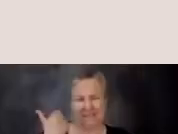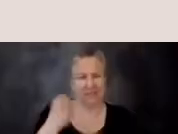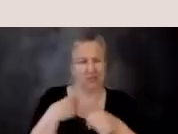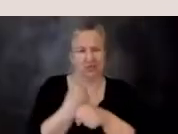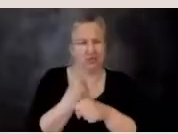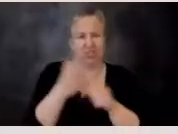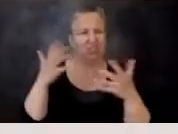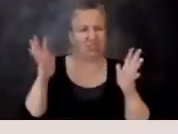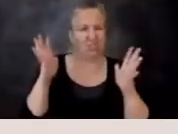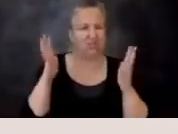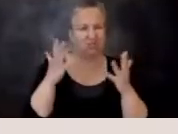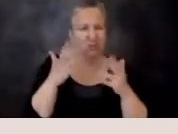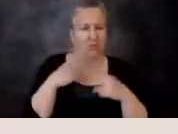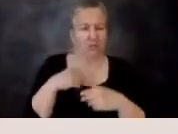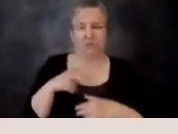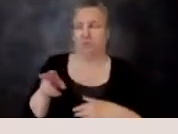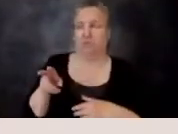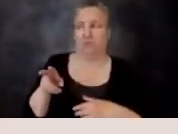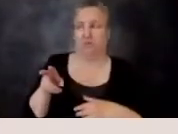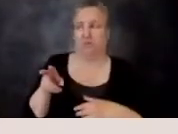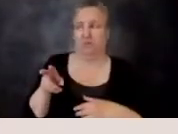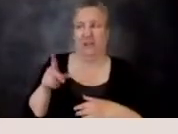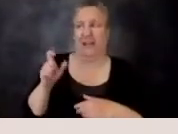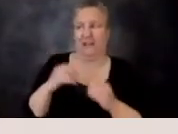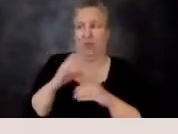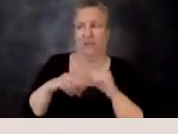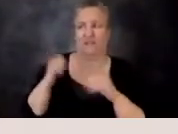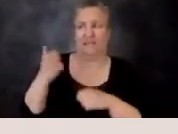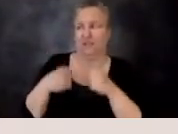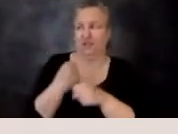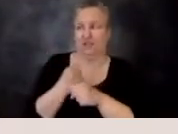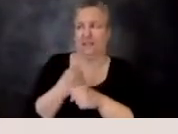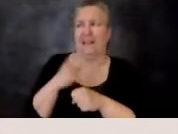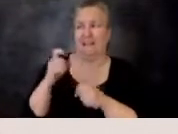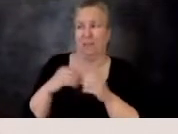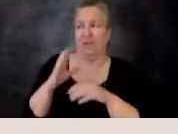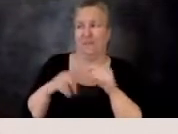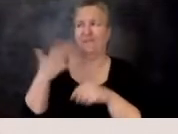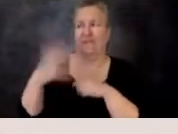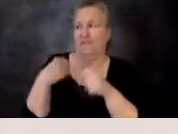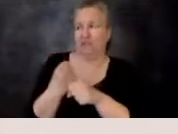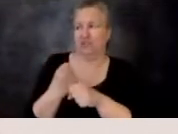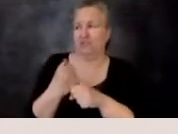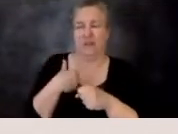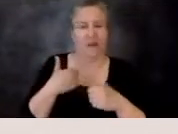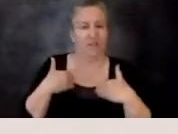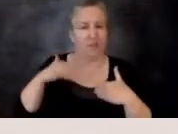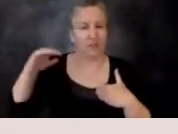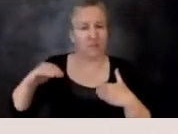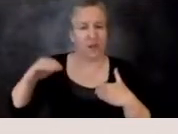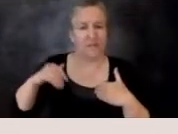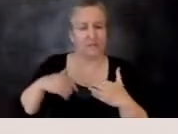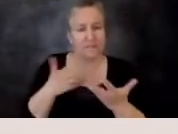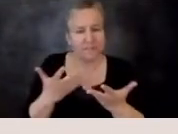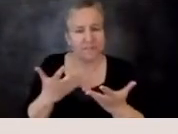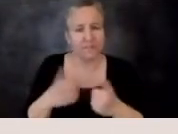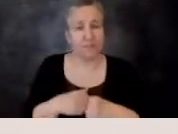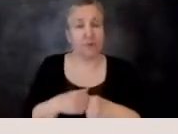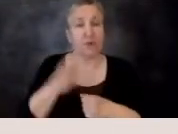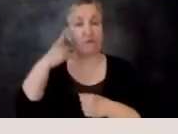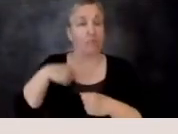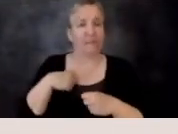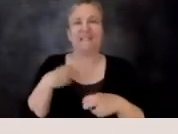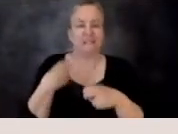like, I need more than 10. I need more than 5. I have a young child, so it was hard for